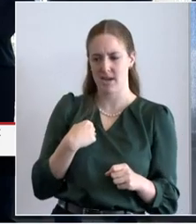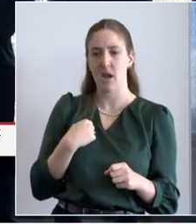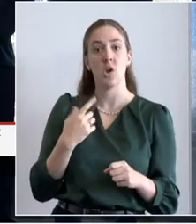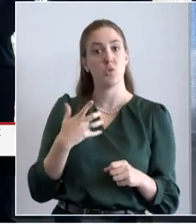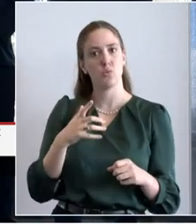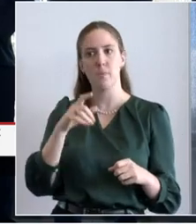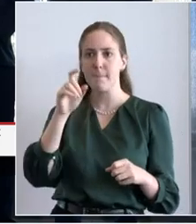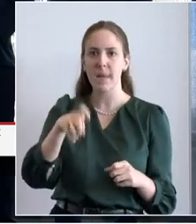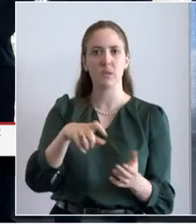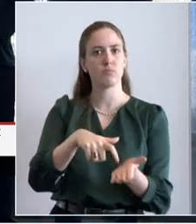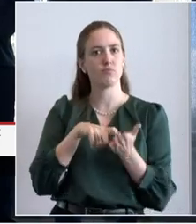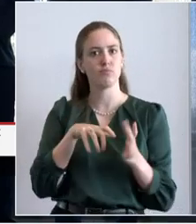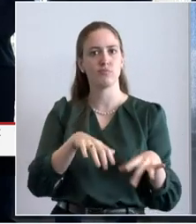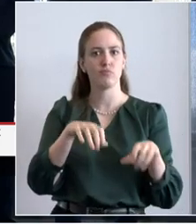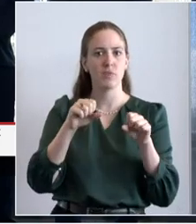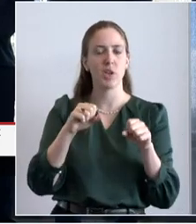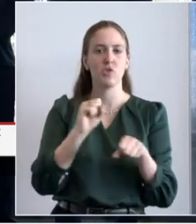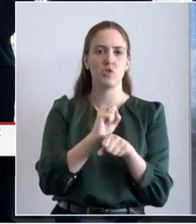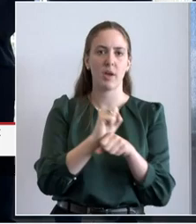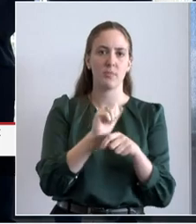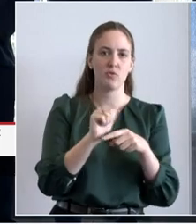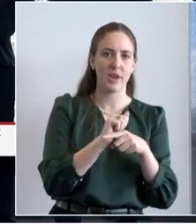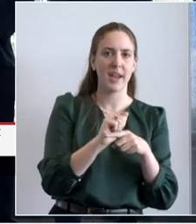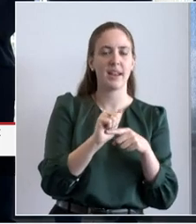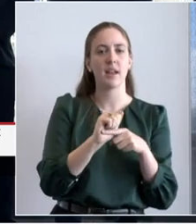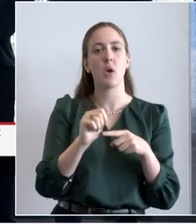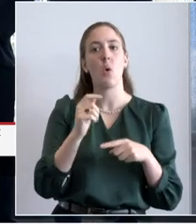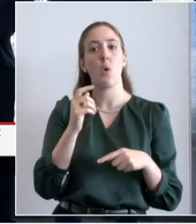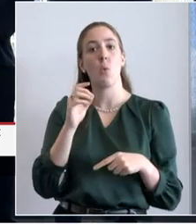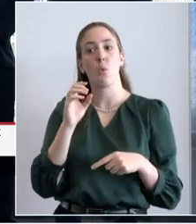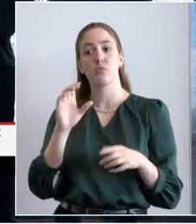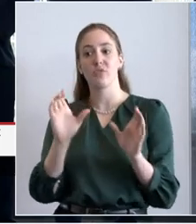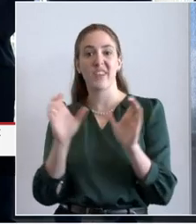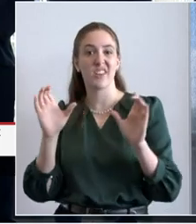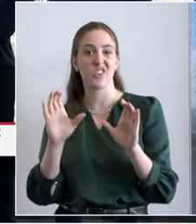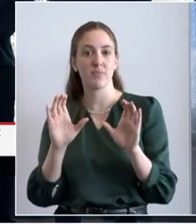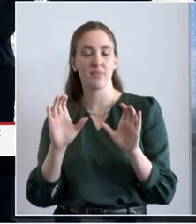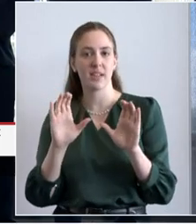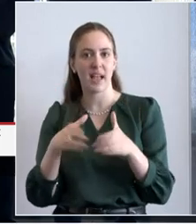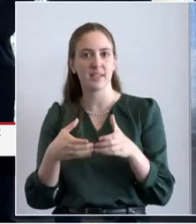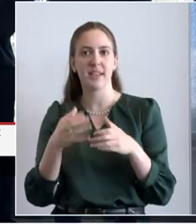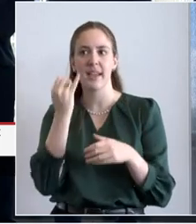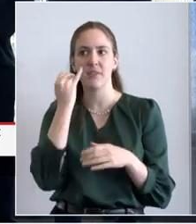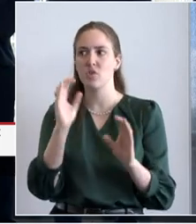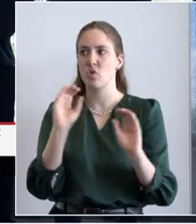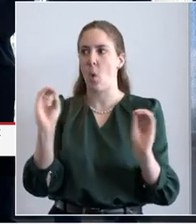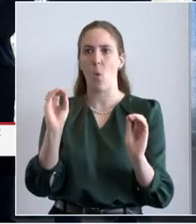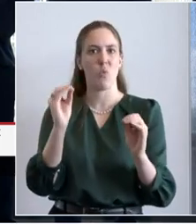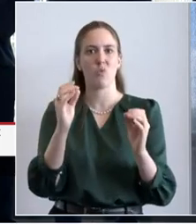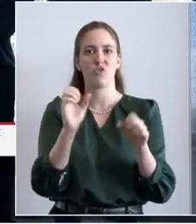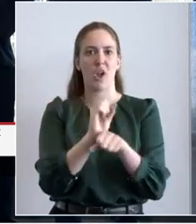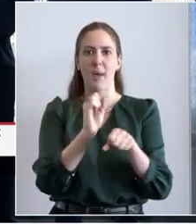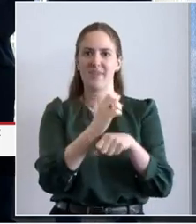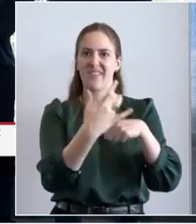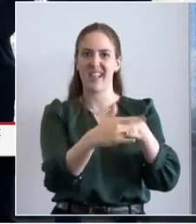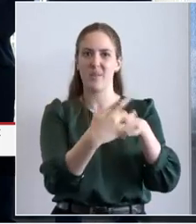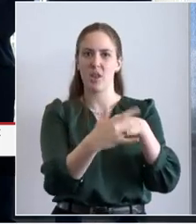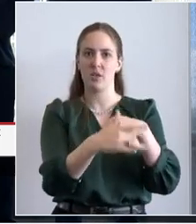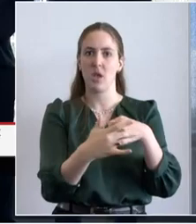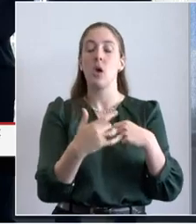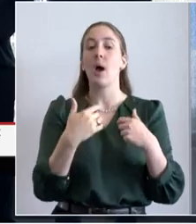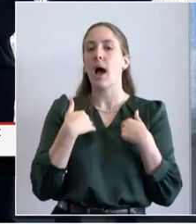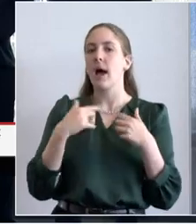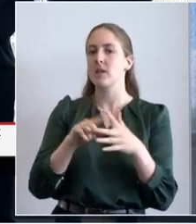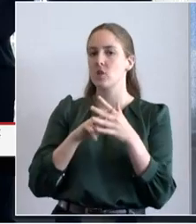job training or job certification classes if there weren't jobs for them. So I started a facilities maintenance company. And I'm very proud to say